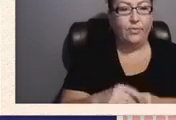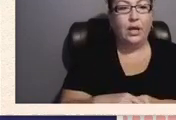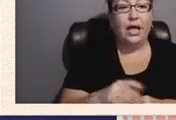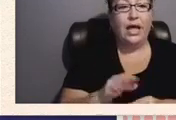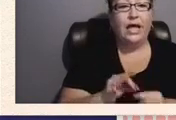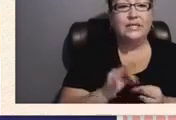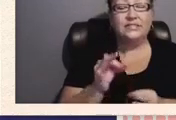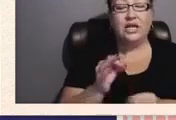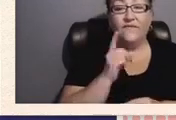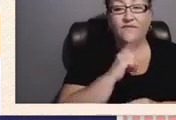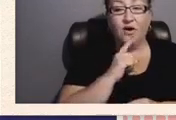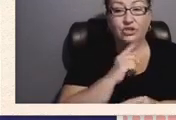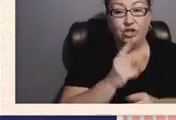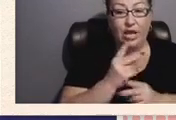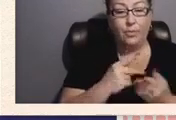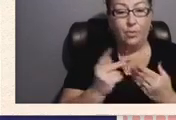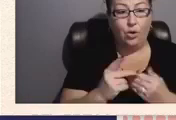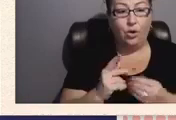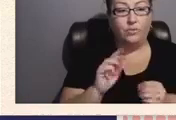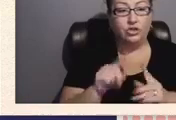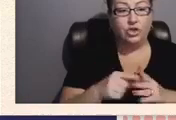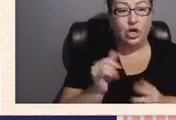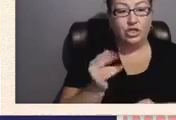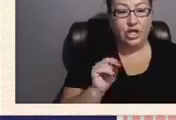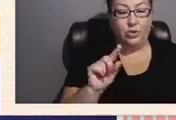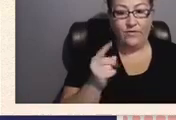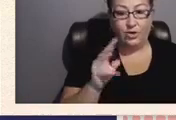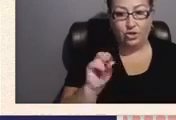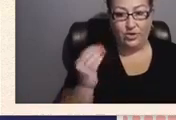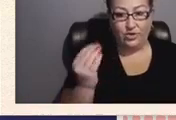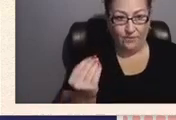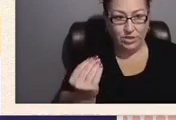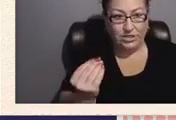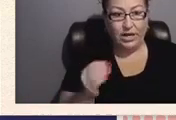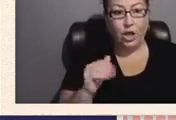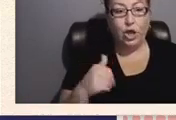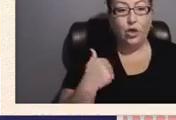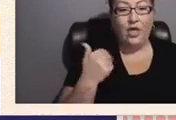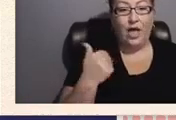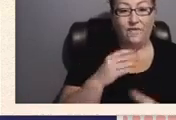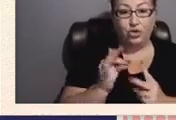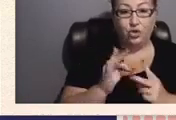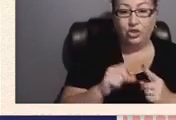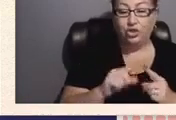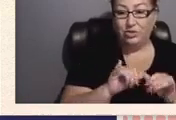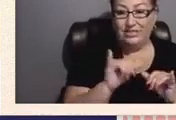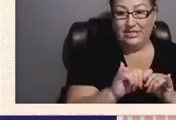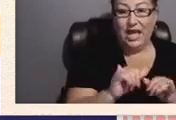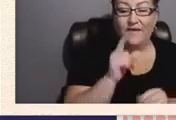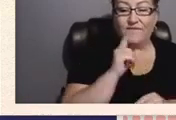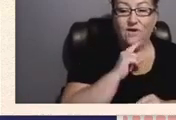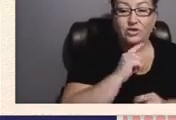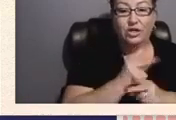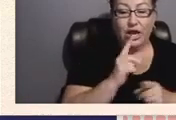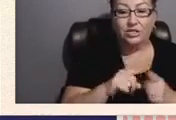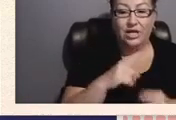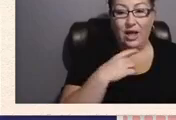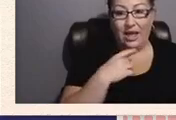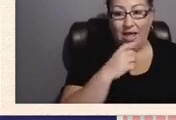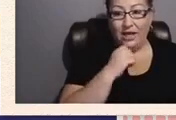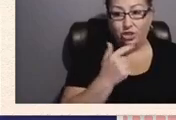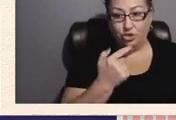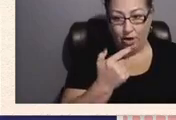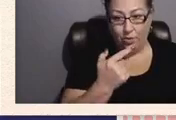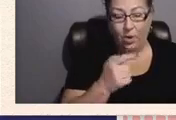on January 1st, 2014, and the youth has a choice to stay in foster care until age 21. The program gives kids